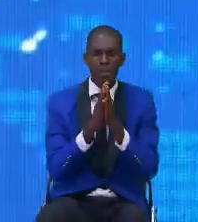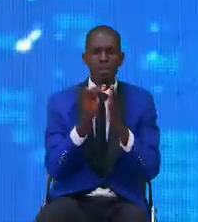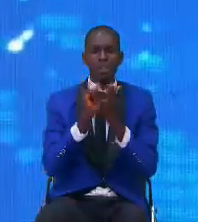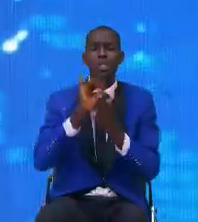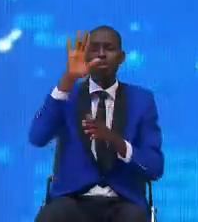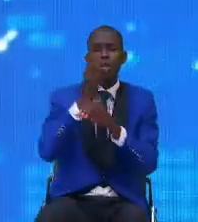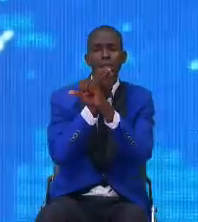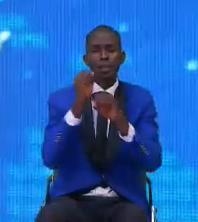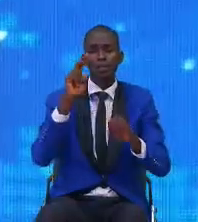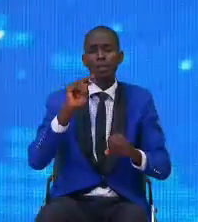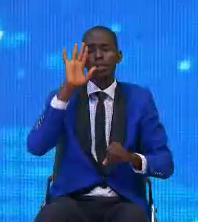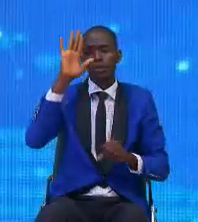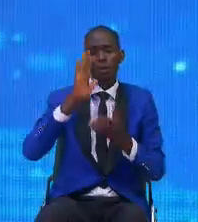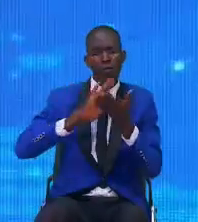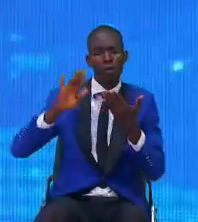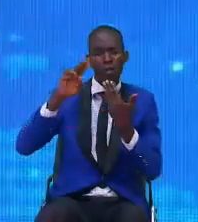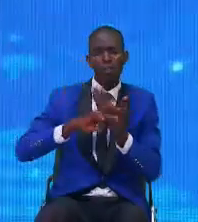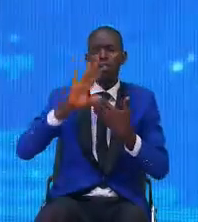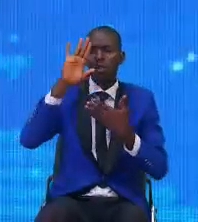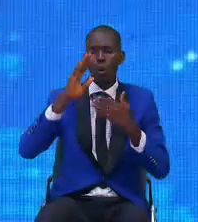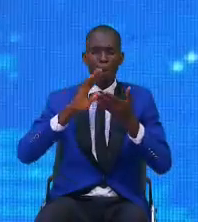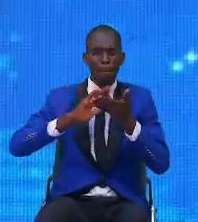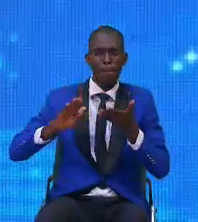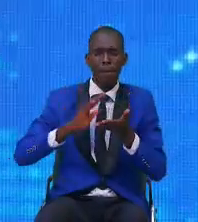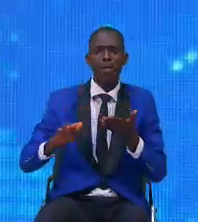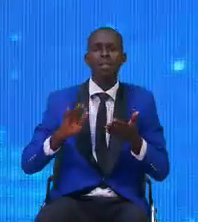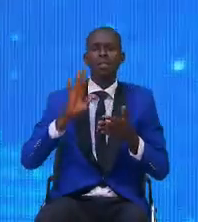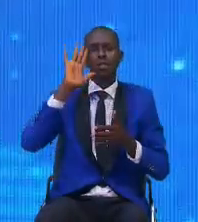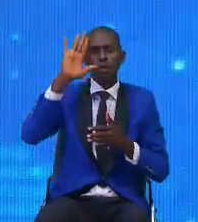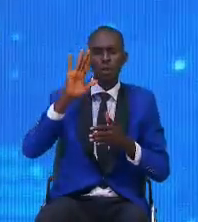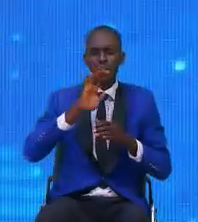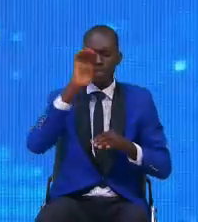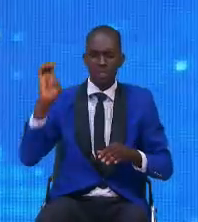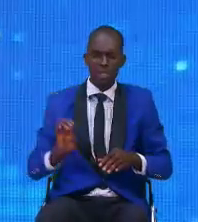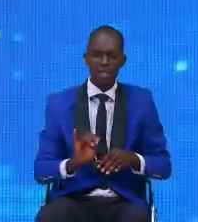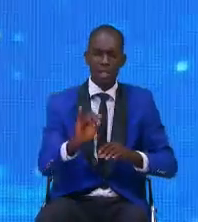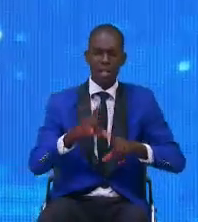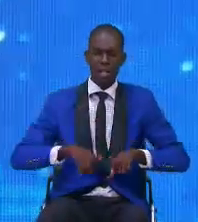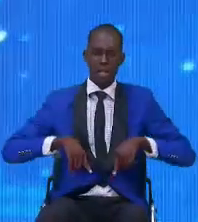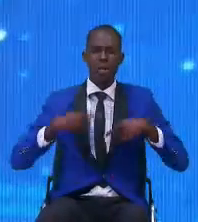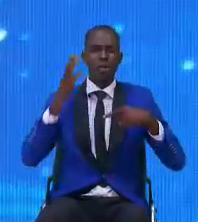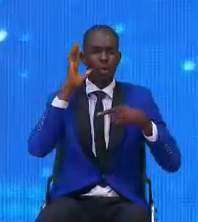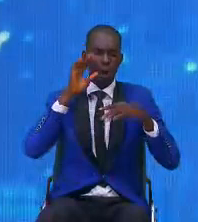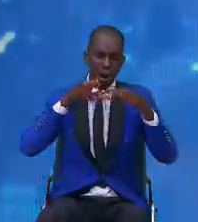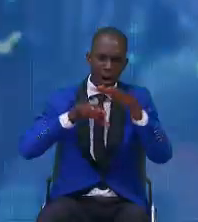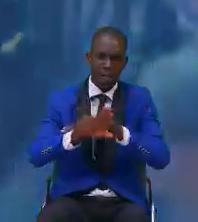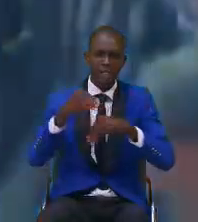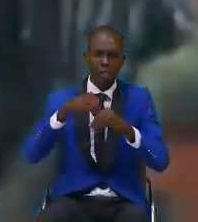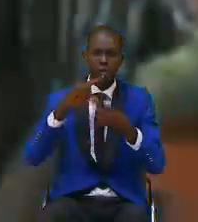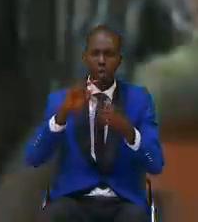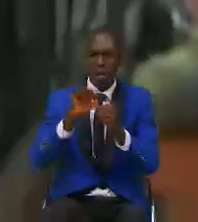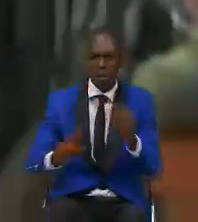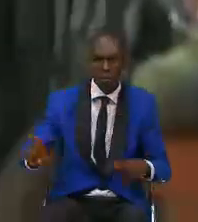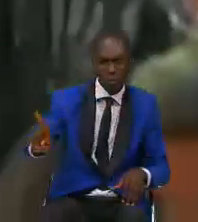your salvation, I pray that your forgiveness, I pray that your pardon, I pray that your eternal life